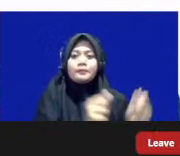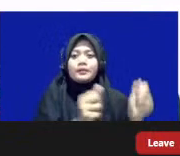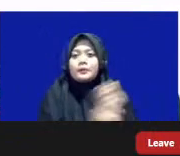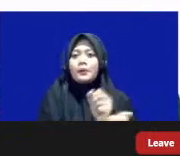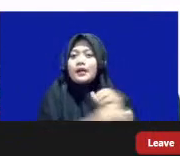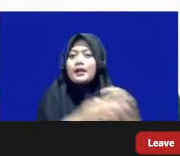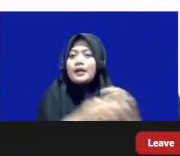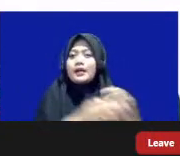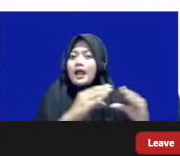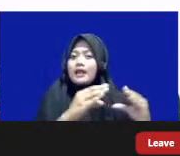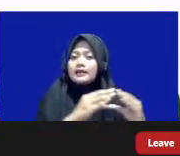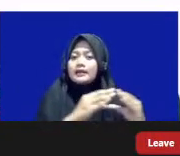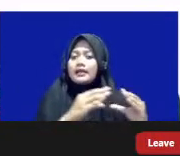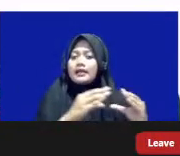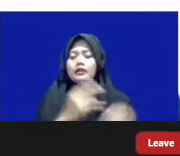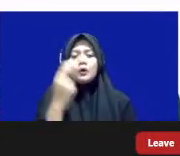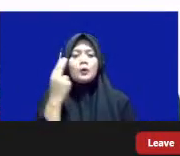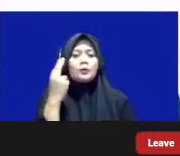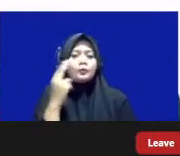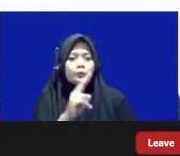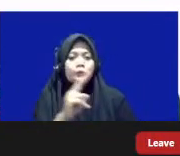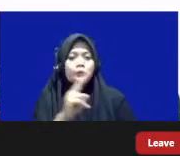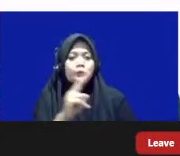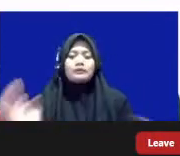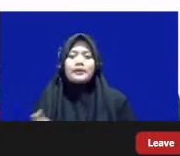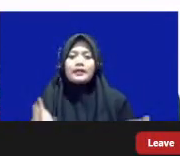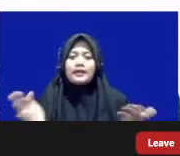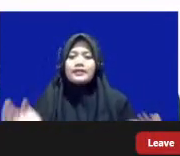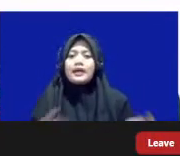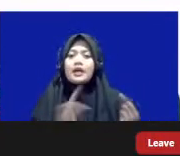empowering the communities. Really interesting. Thank you very much, Mr. Ahmadu.